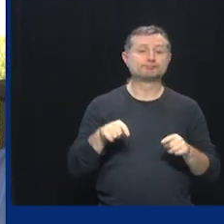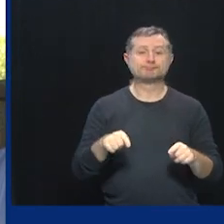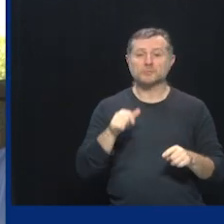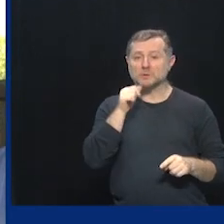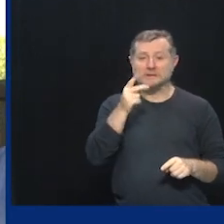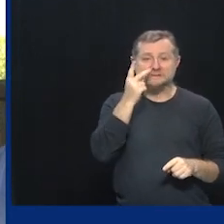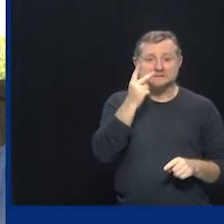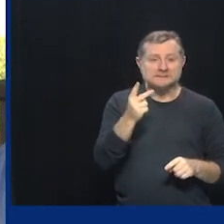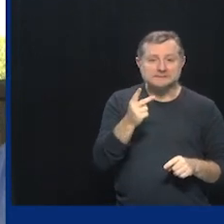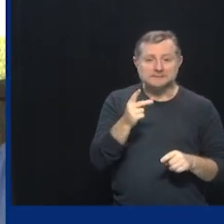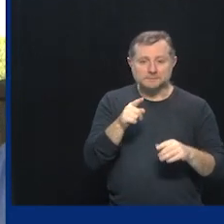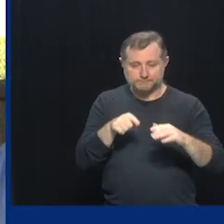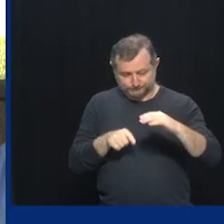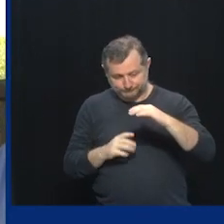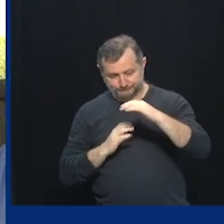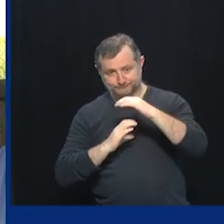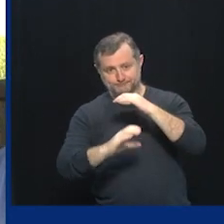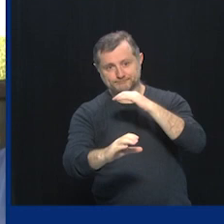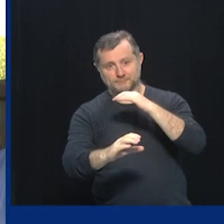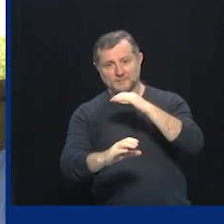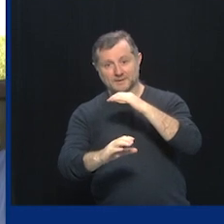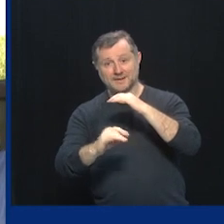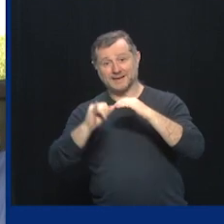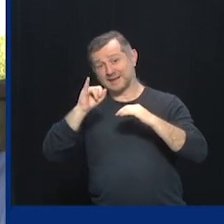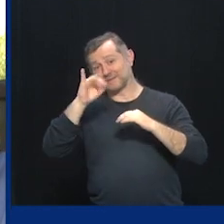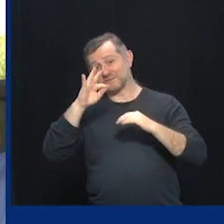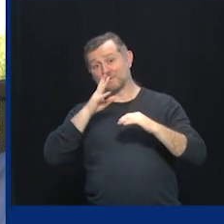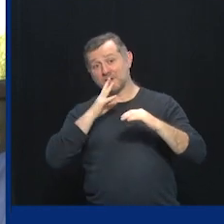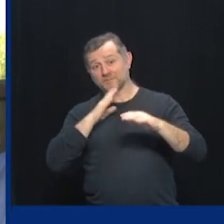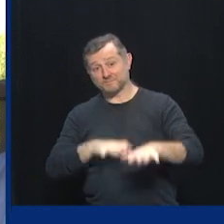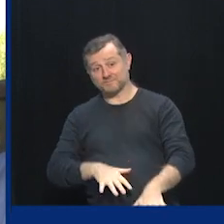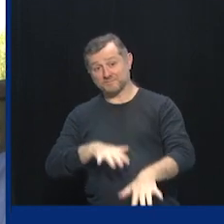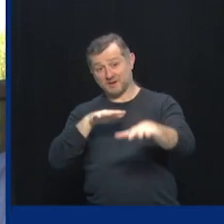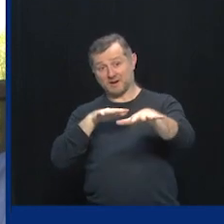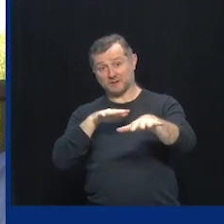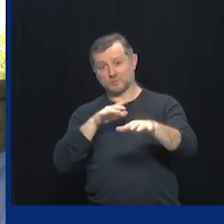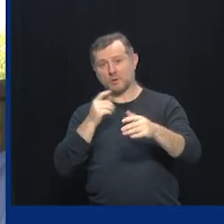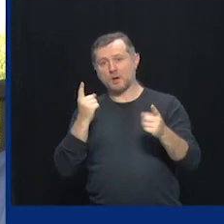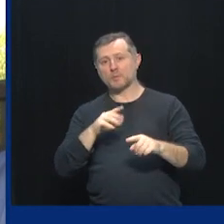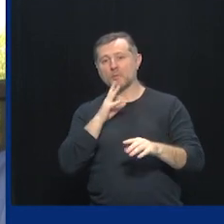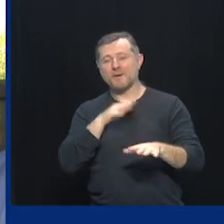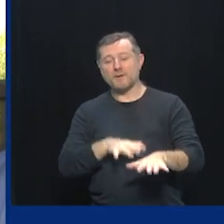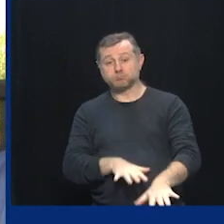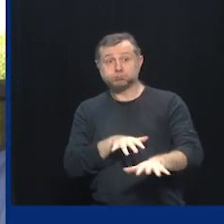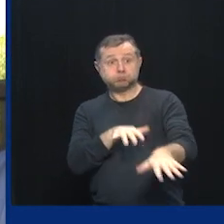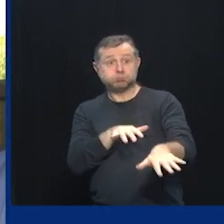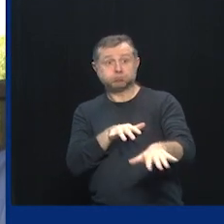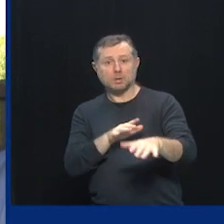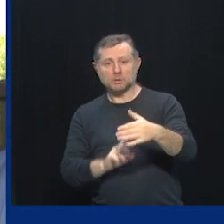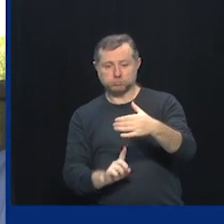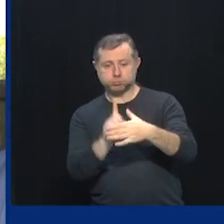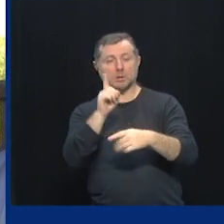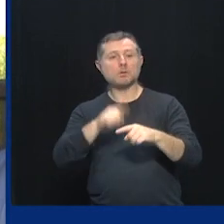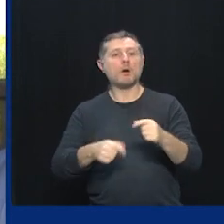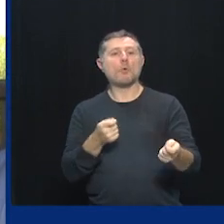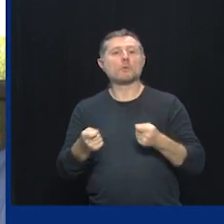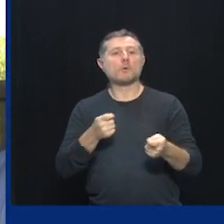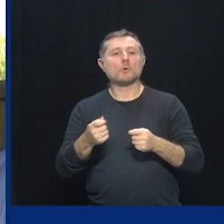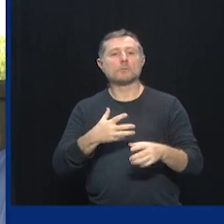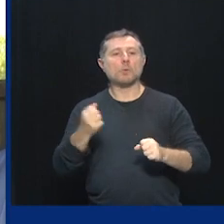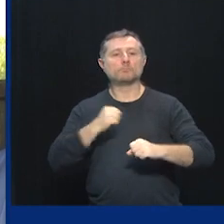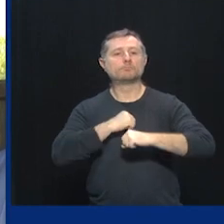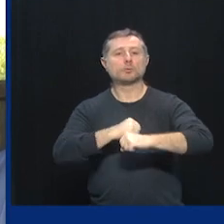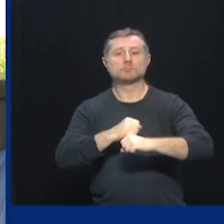be compromised when you get a flash flood situation. The raging floodwaters cannot be contained by the existing storm sewers and